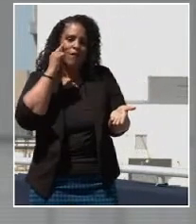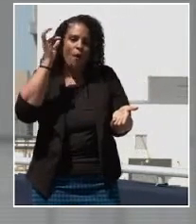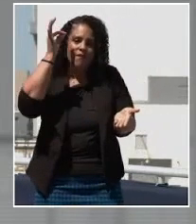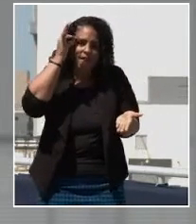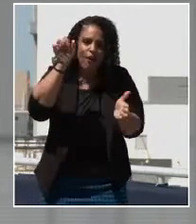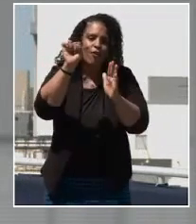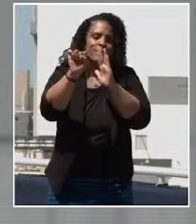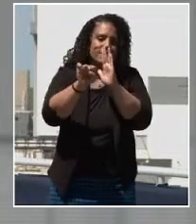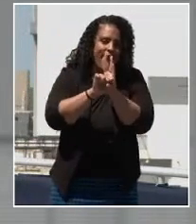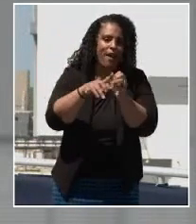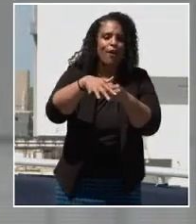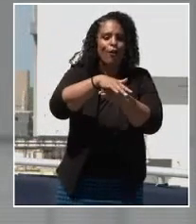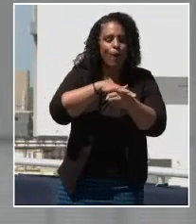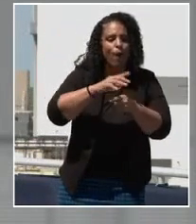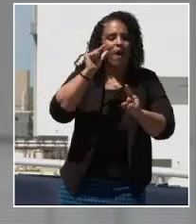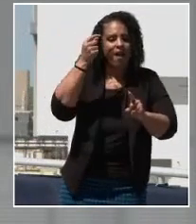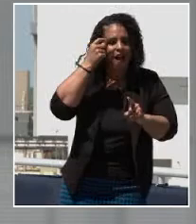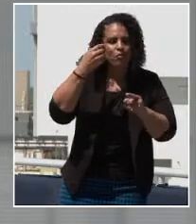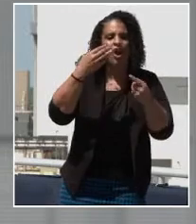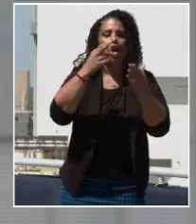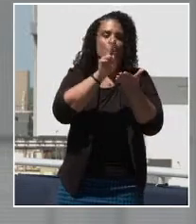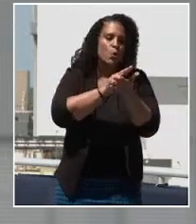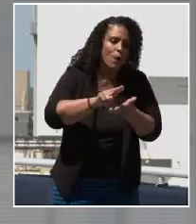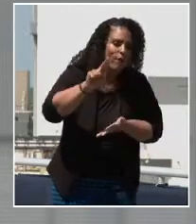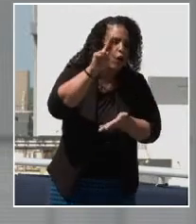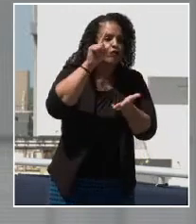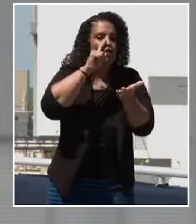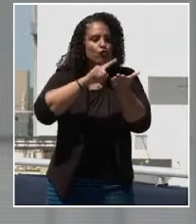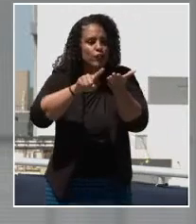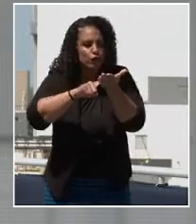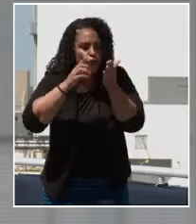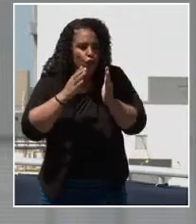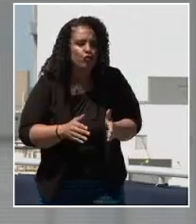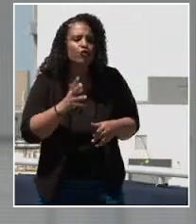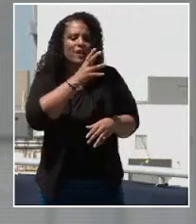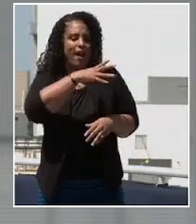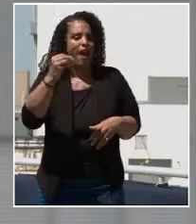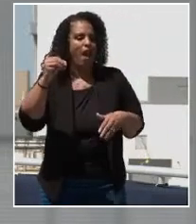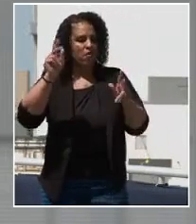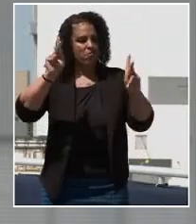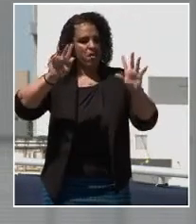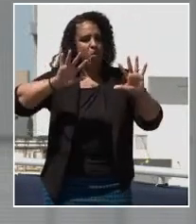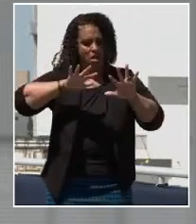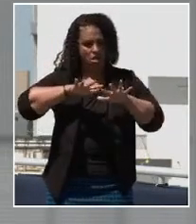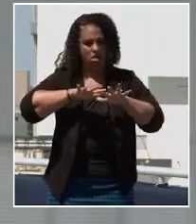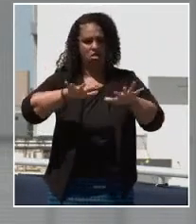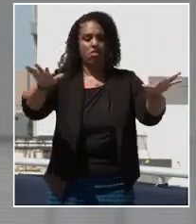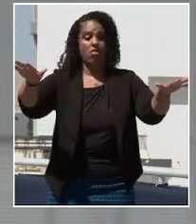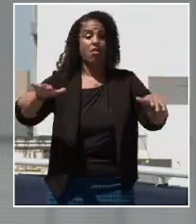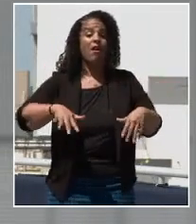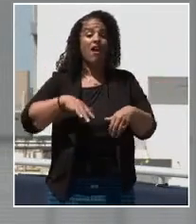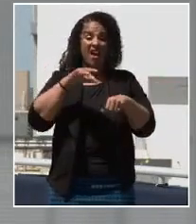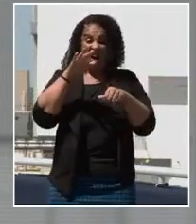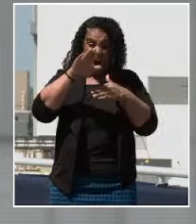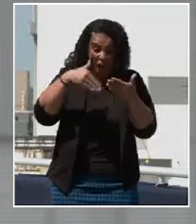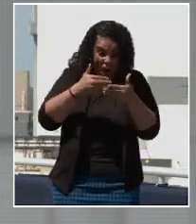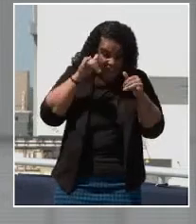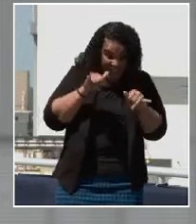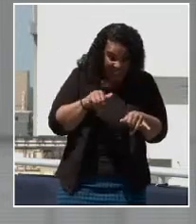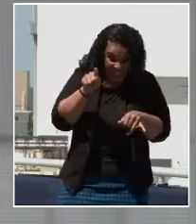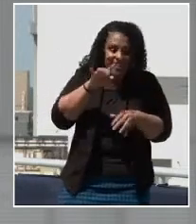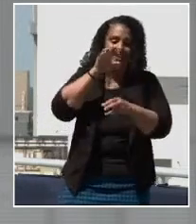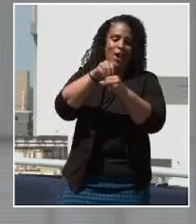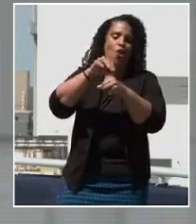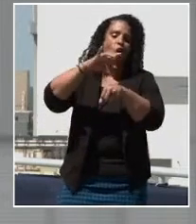federal state and local governments universities researchers as well as the public all of that the Earth information